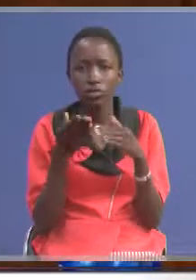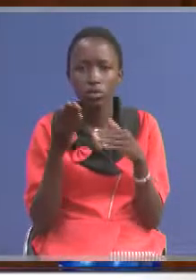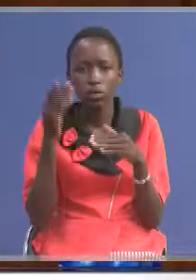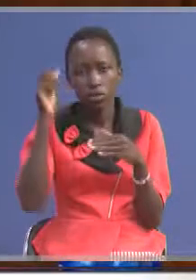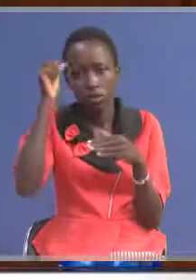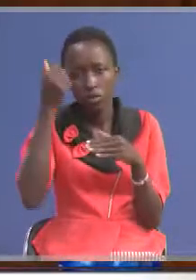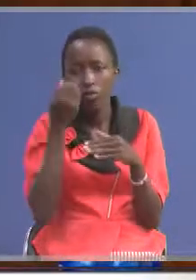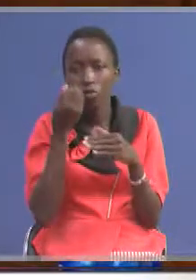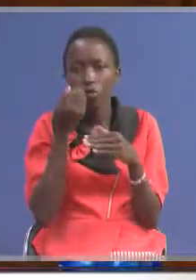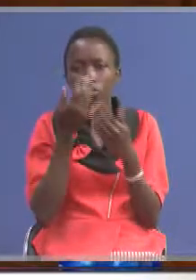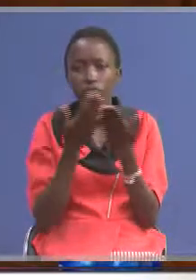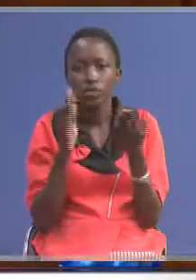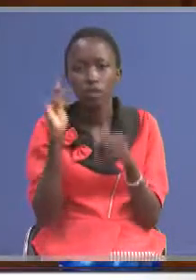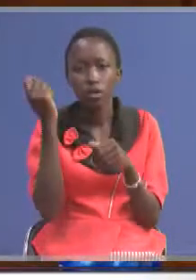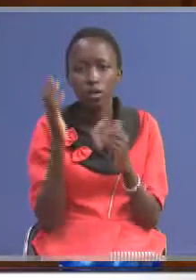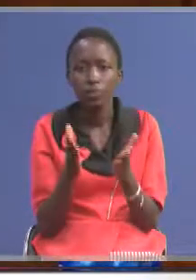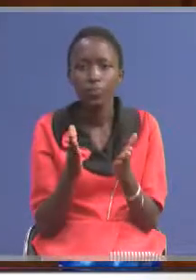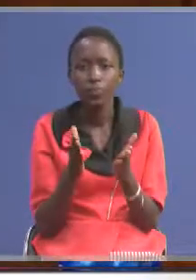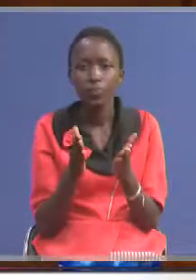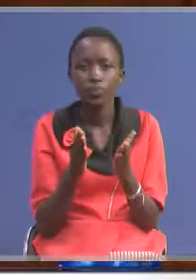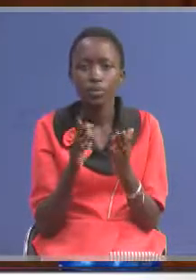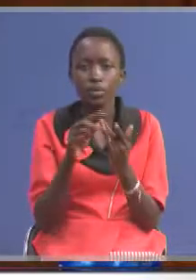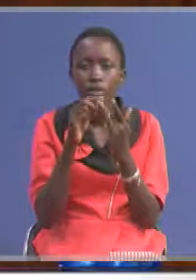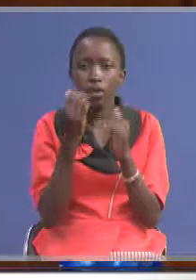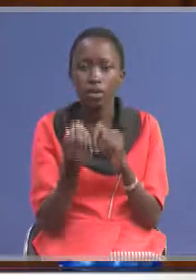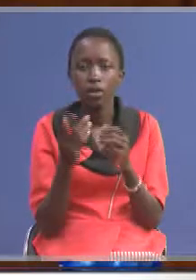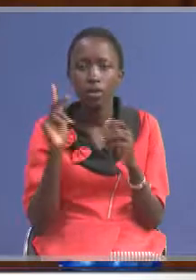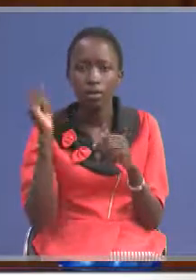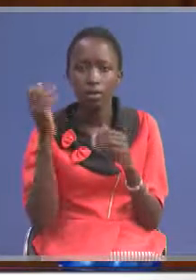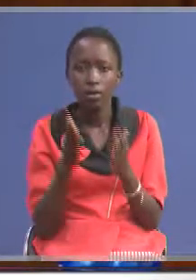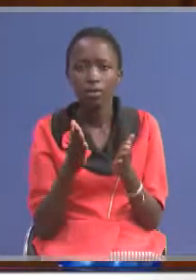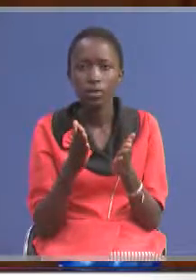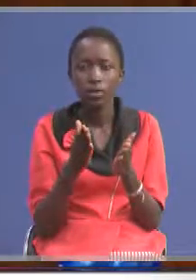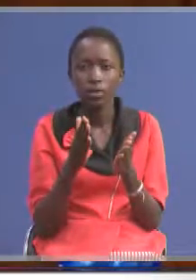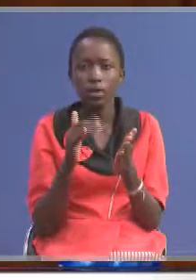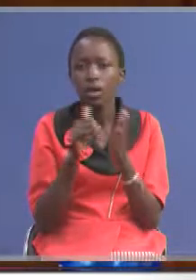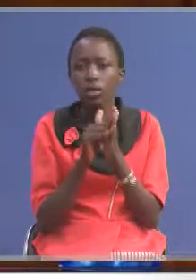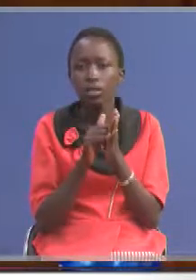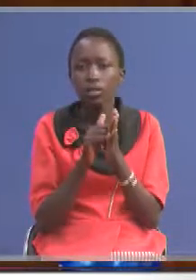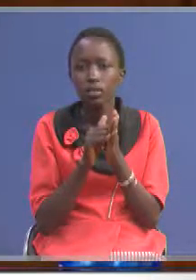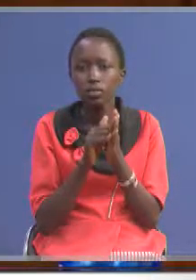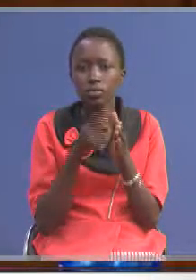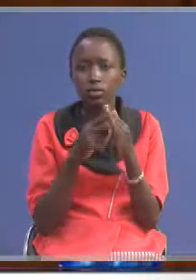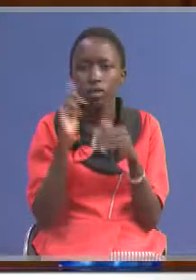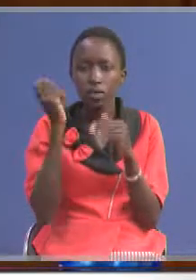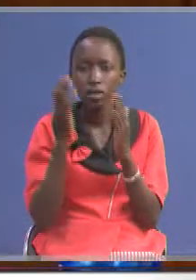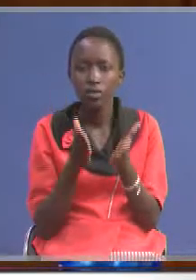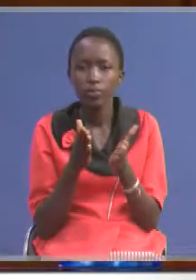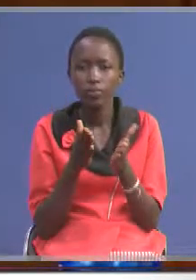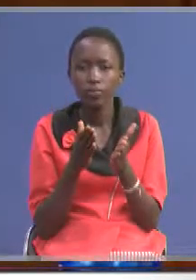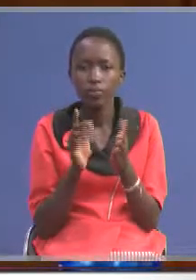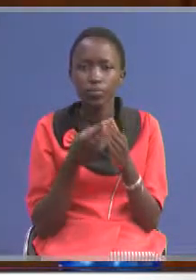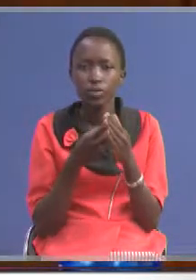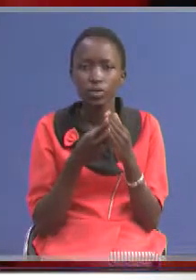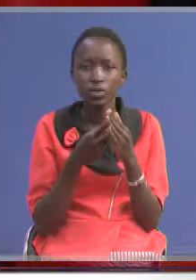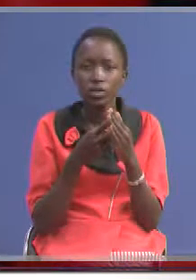intellectual property of Kenyans, and especially young Kenyans. And these are Kenyans who are